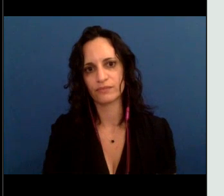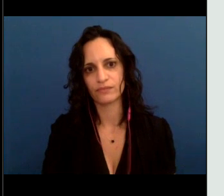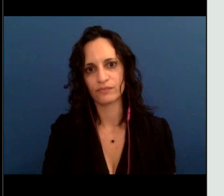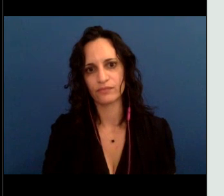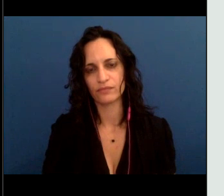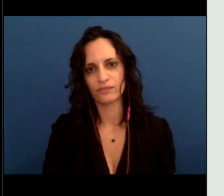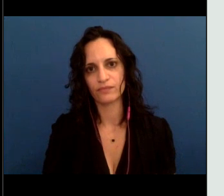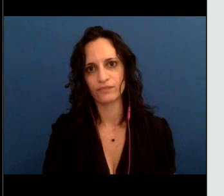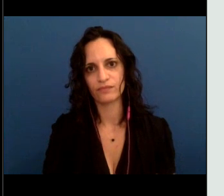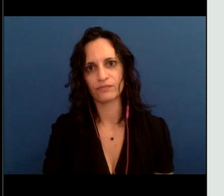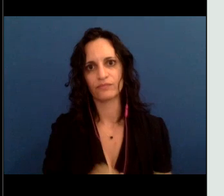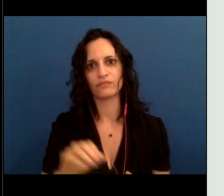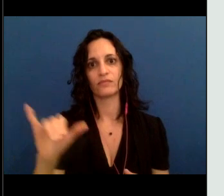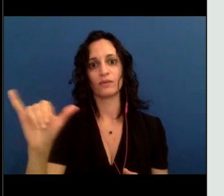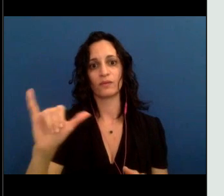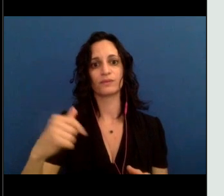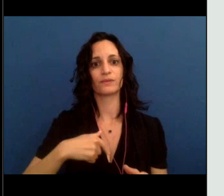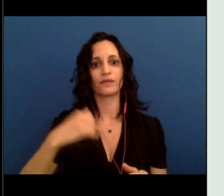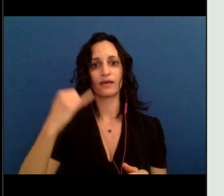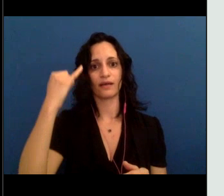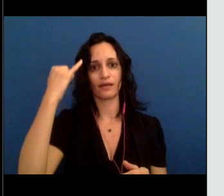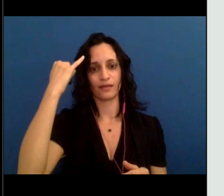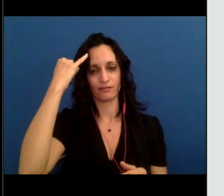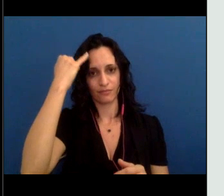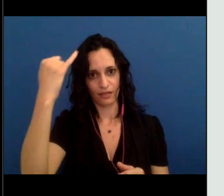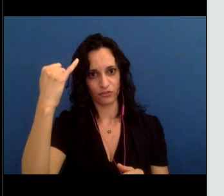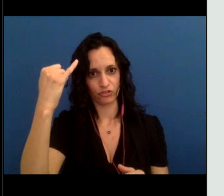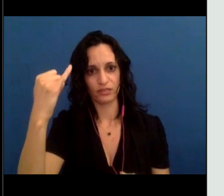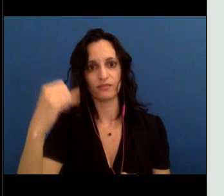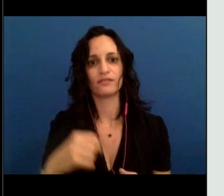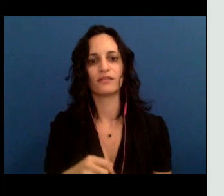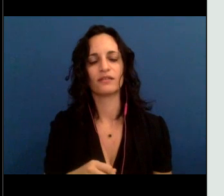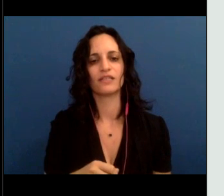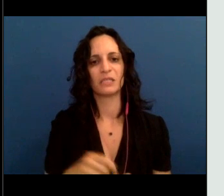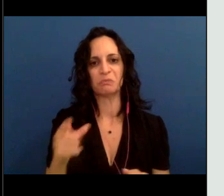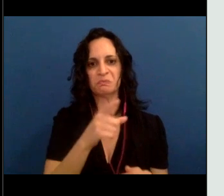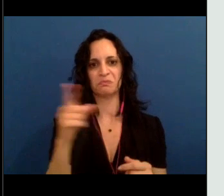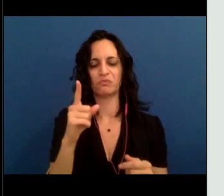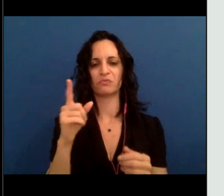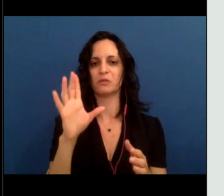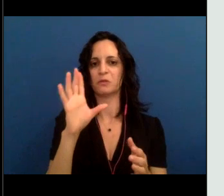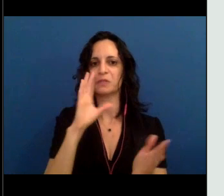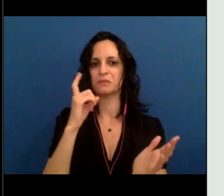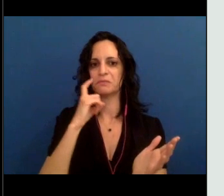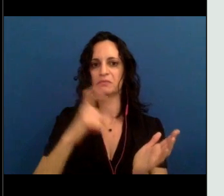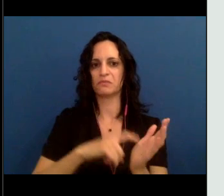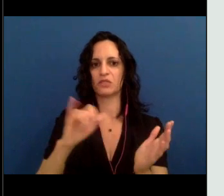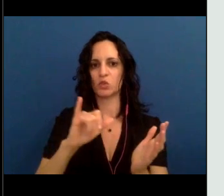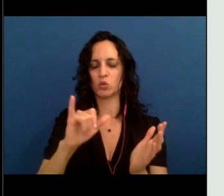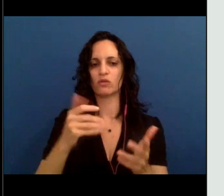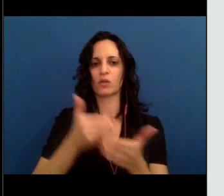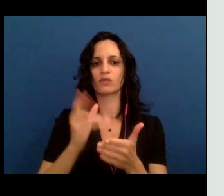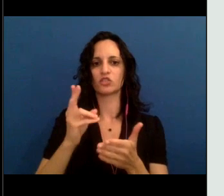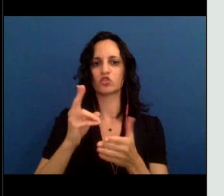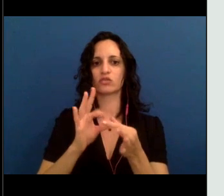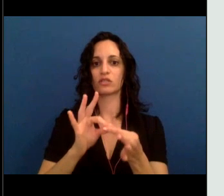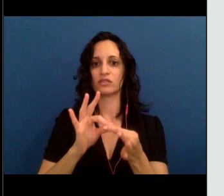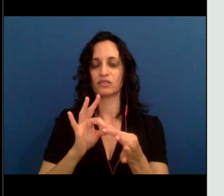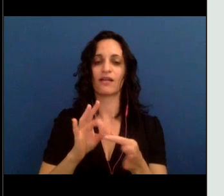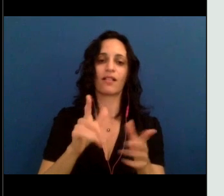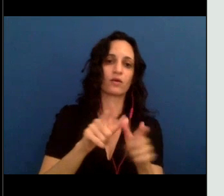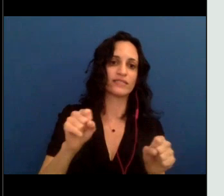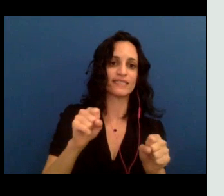I also imagine that it wouldn't be lost on anyone here of the close historical relationship between linguistics and